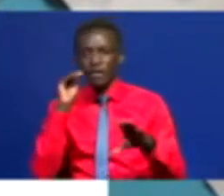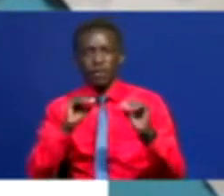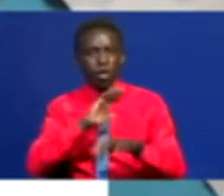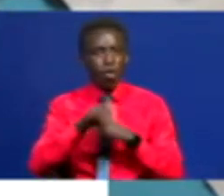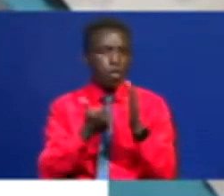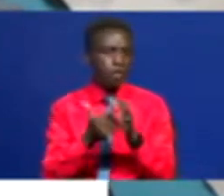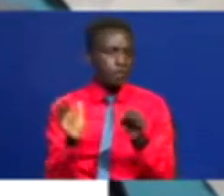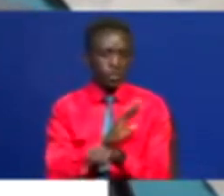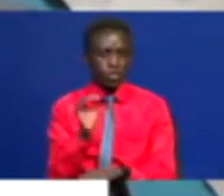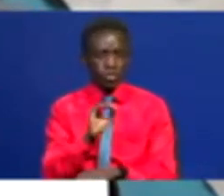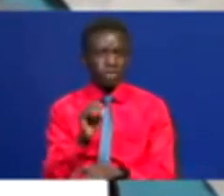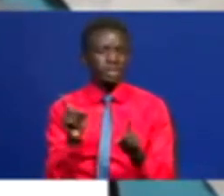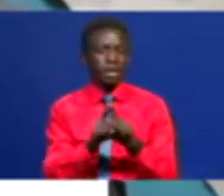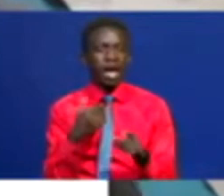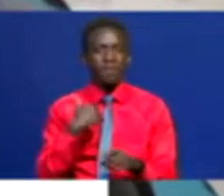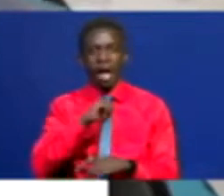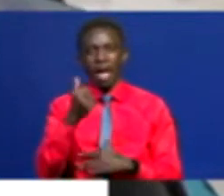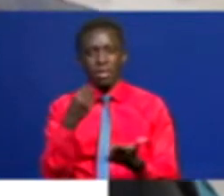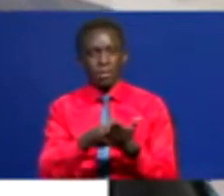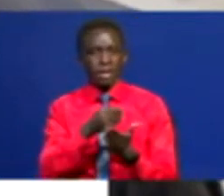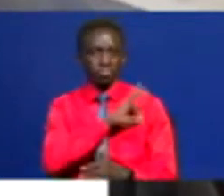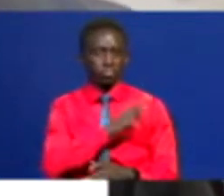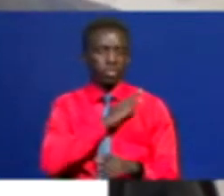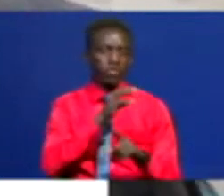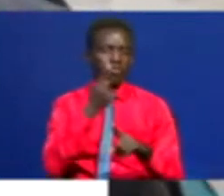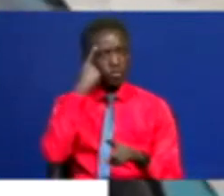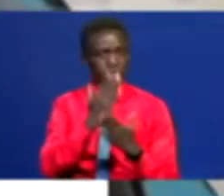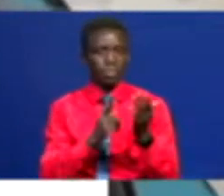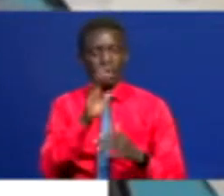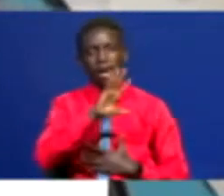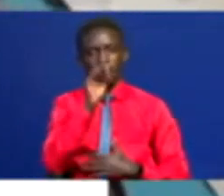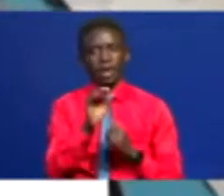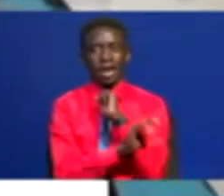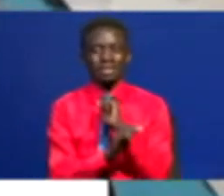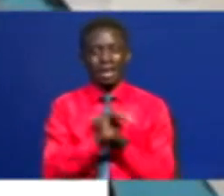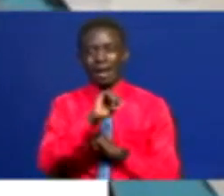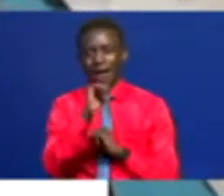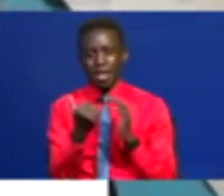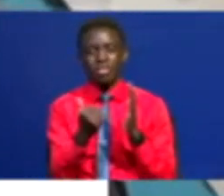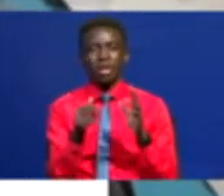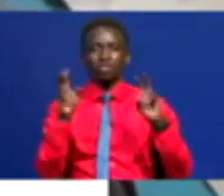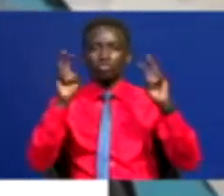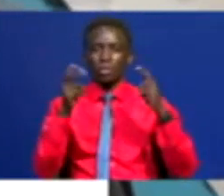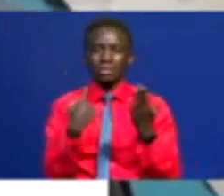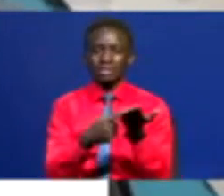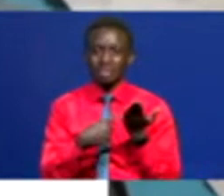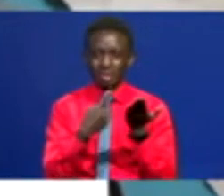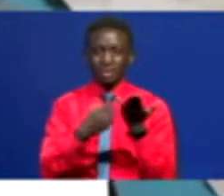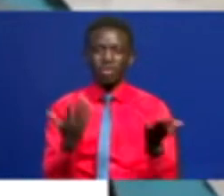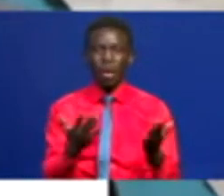major source of revenue for some of these African countries. Another issue that has been discussed is the issue of the